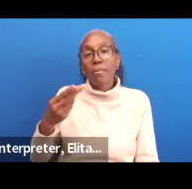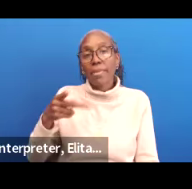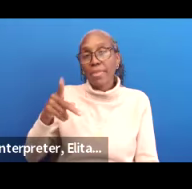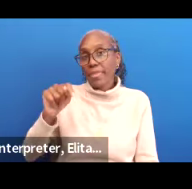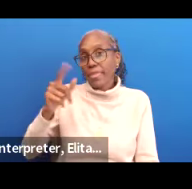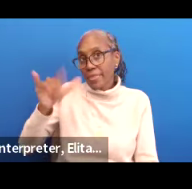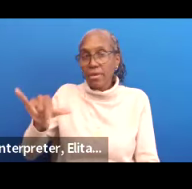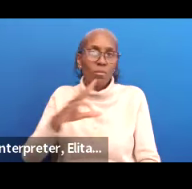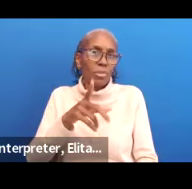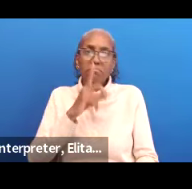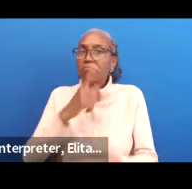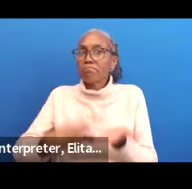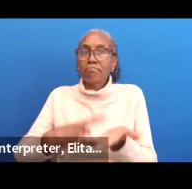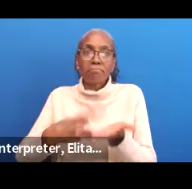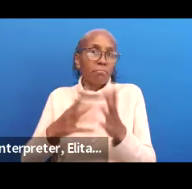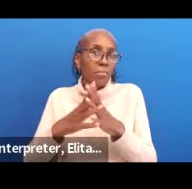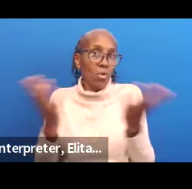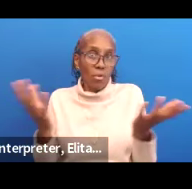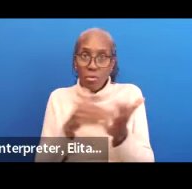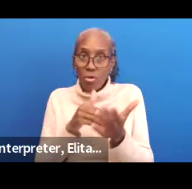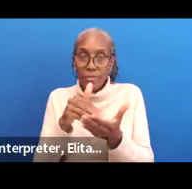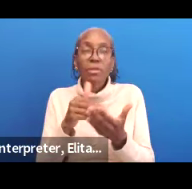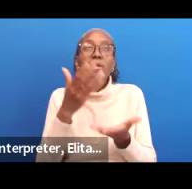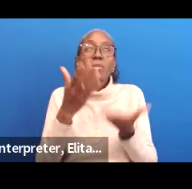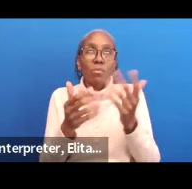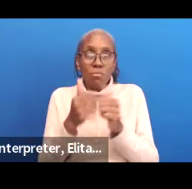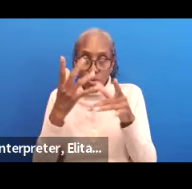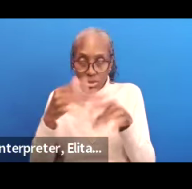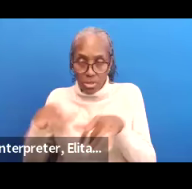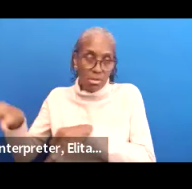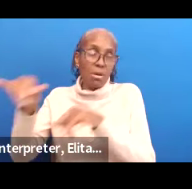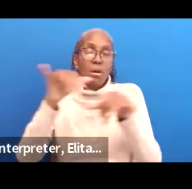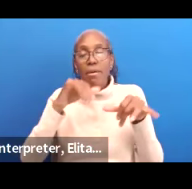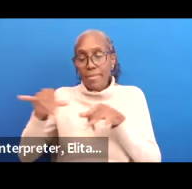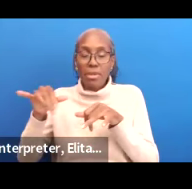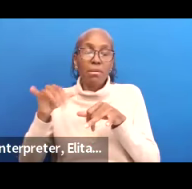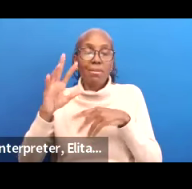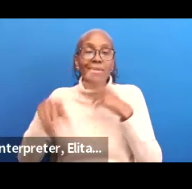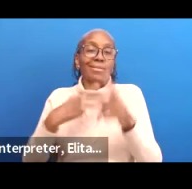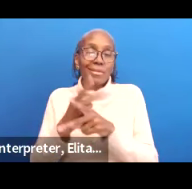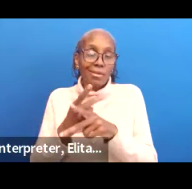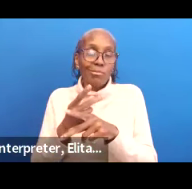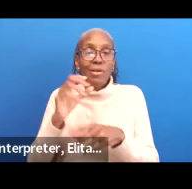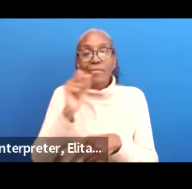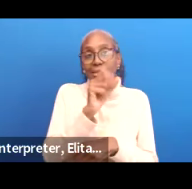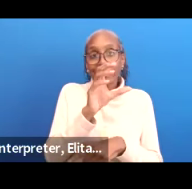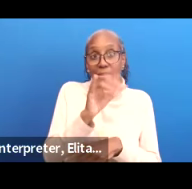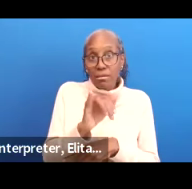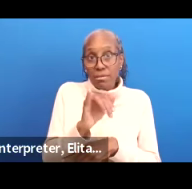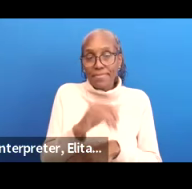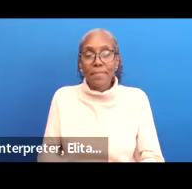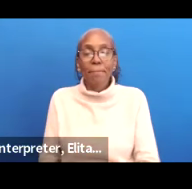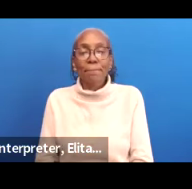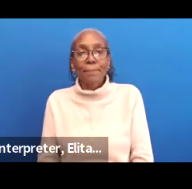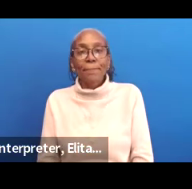much, uh, but it is probably the most common form of spinal cord injury.